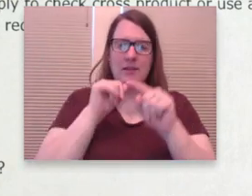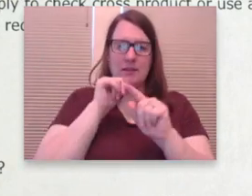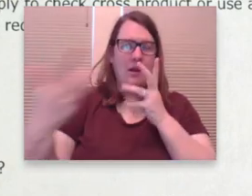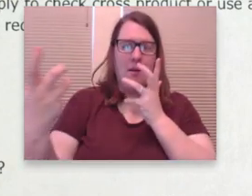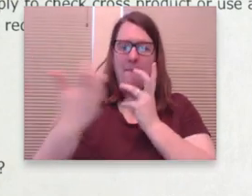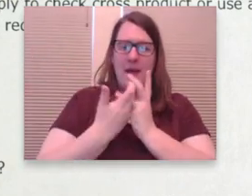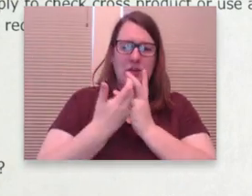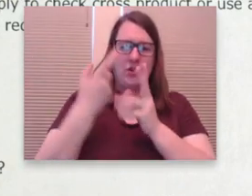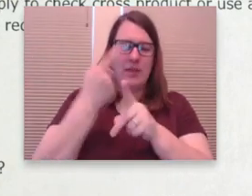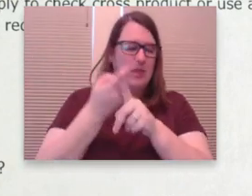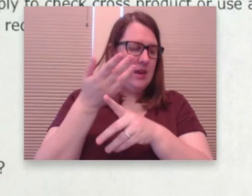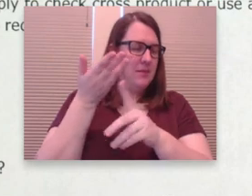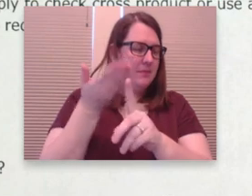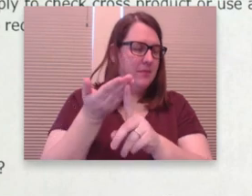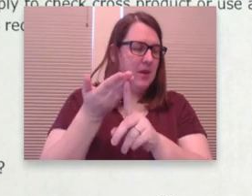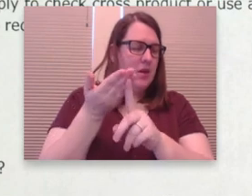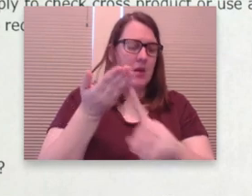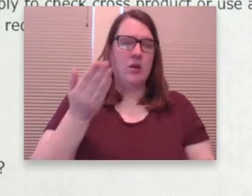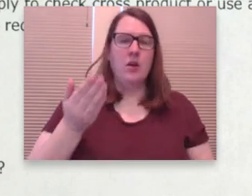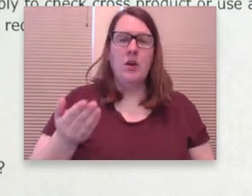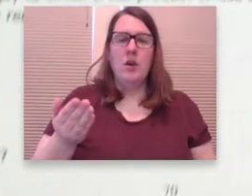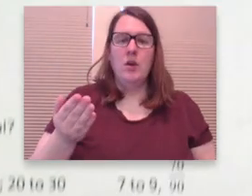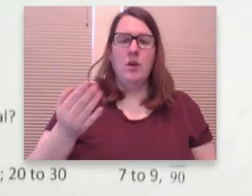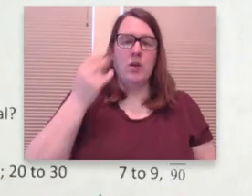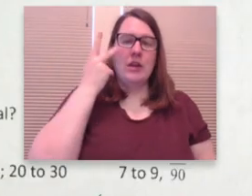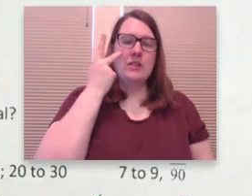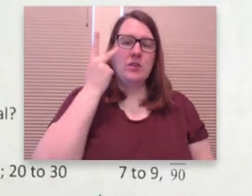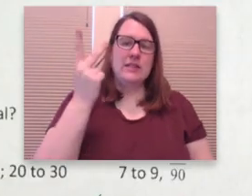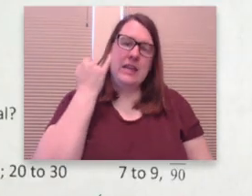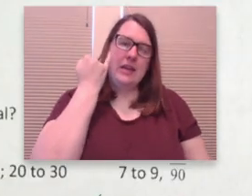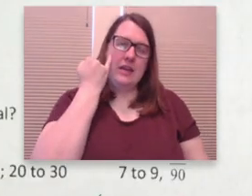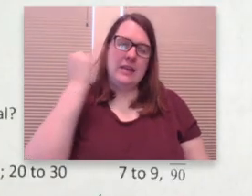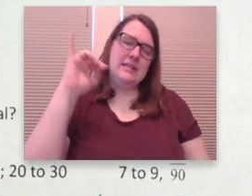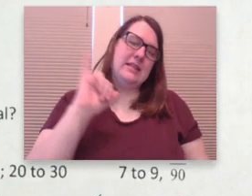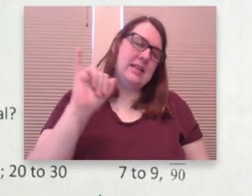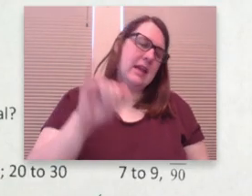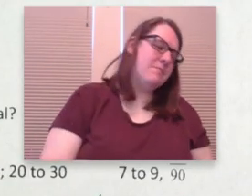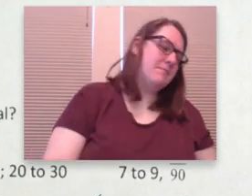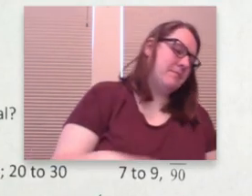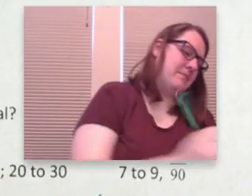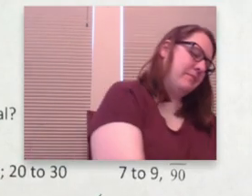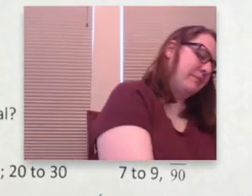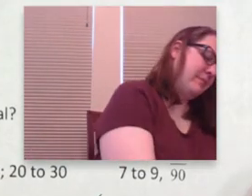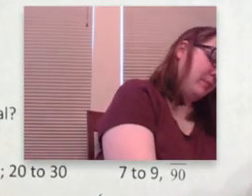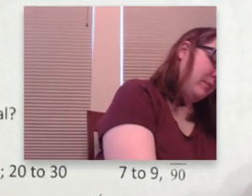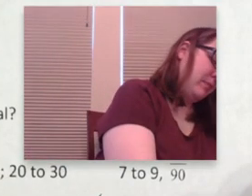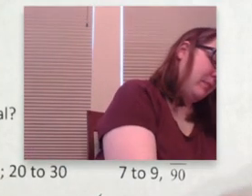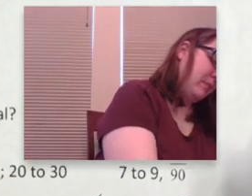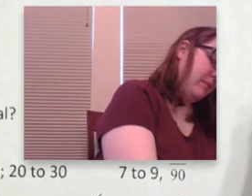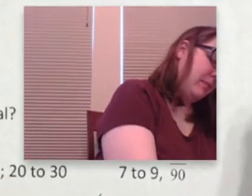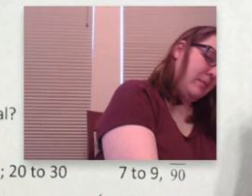my signs did not match right then. Okay, so let's see. Is it the same?